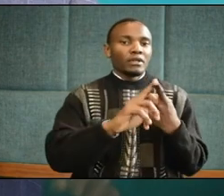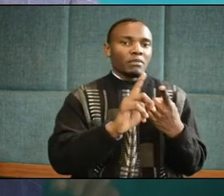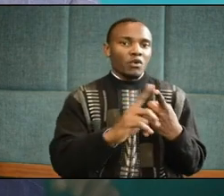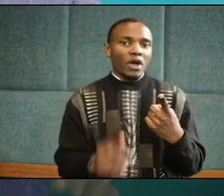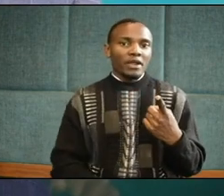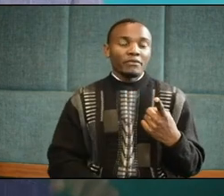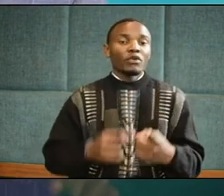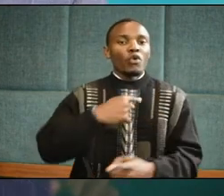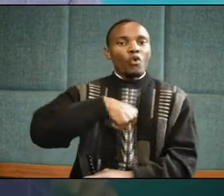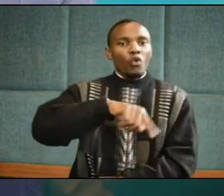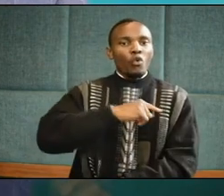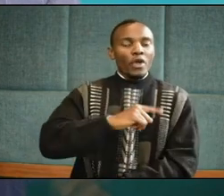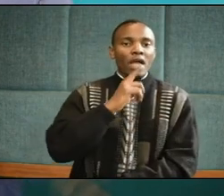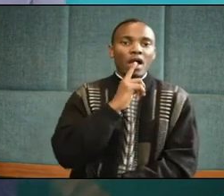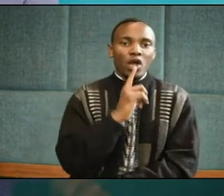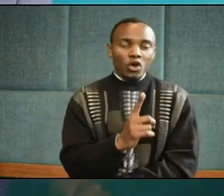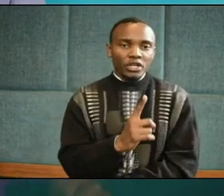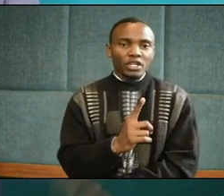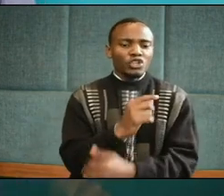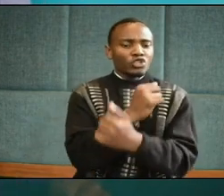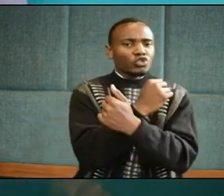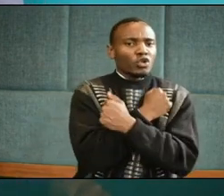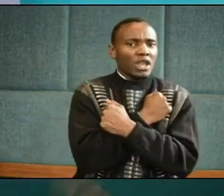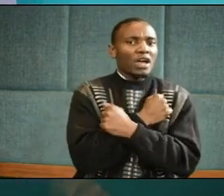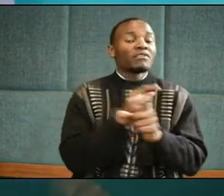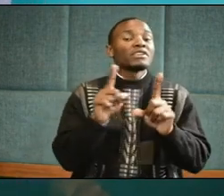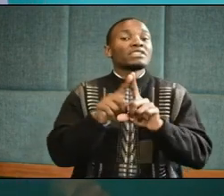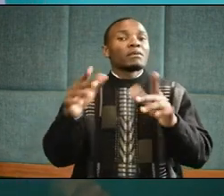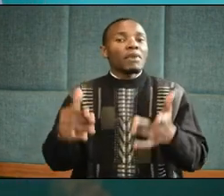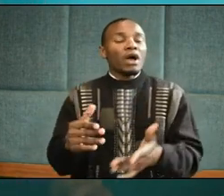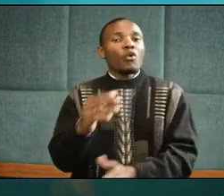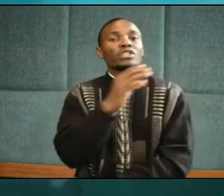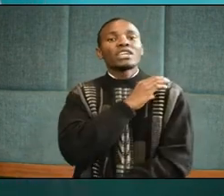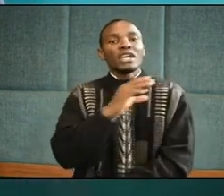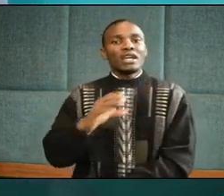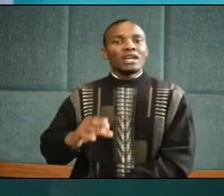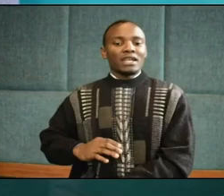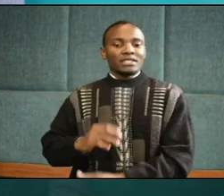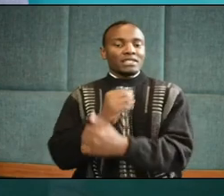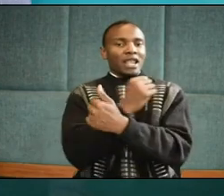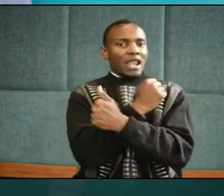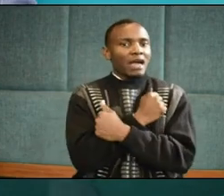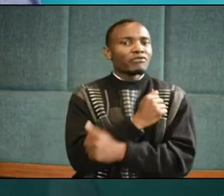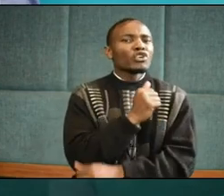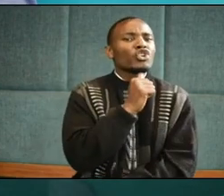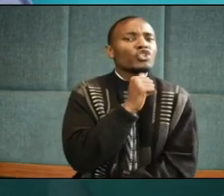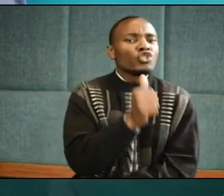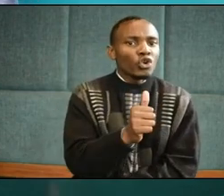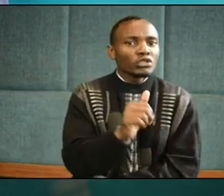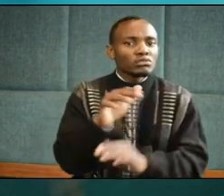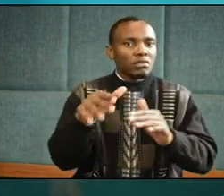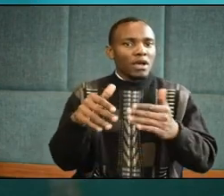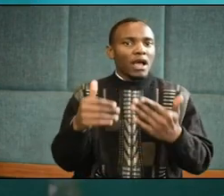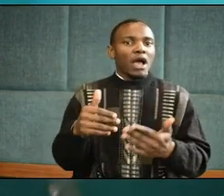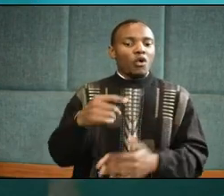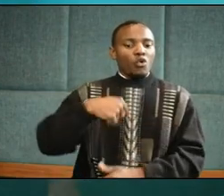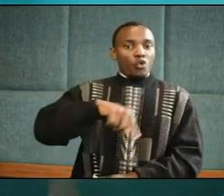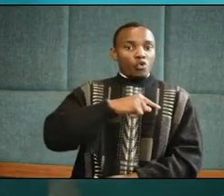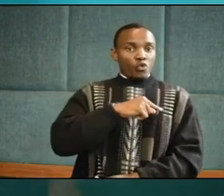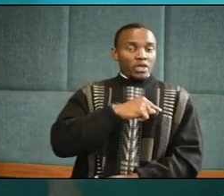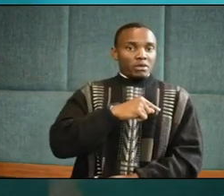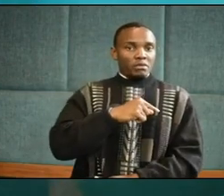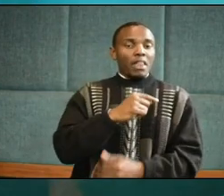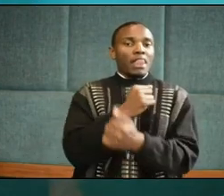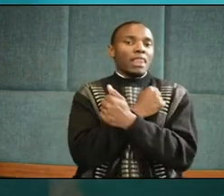are commanded to love as Christ loved, not the way we love